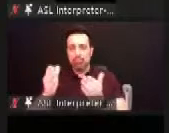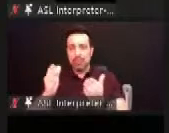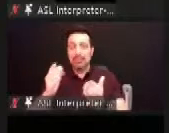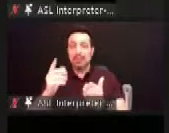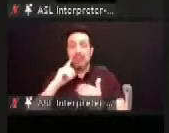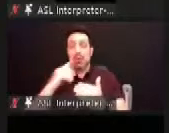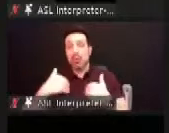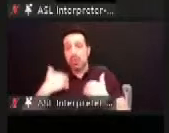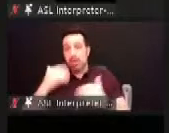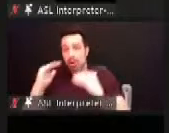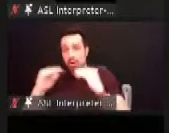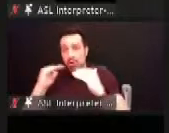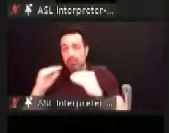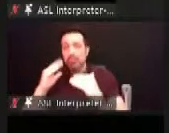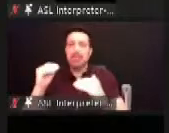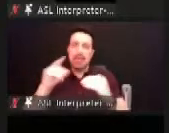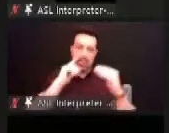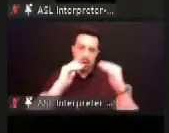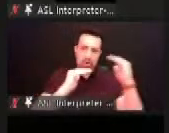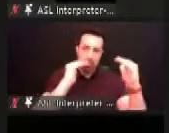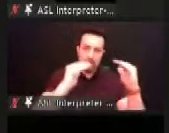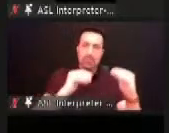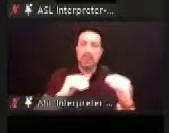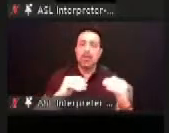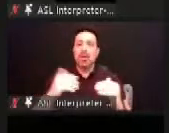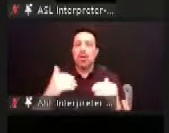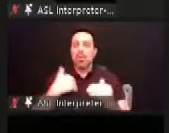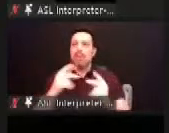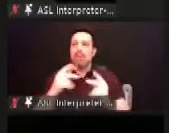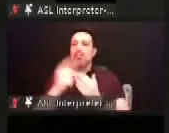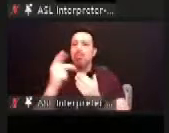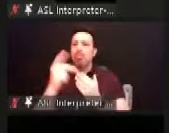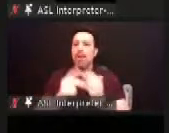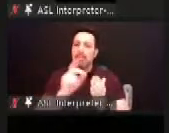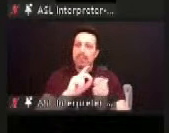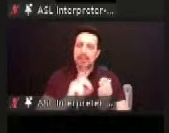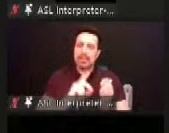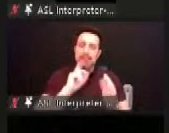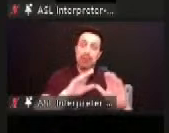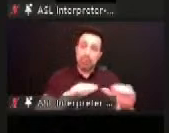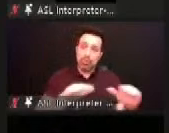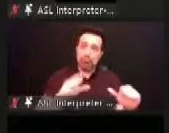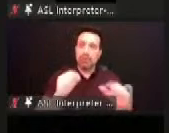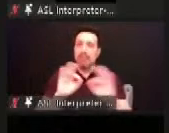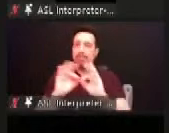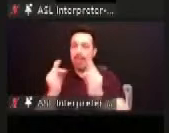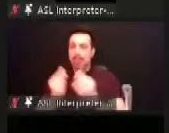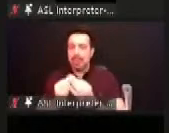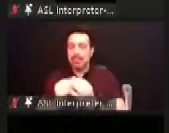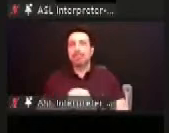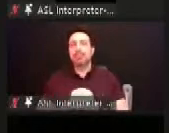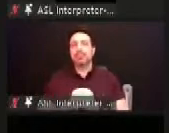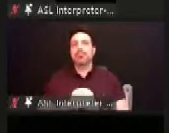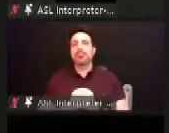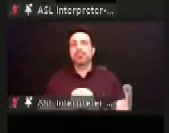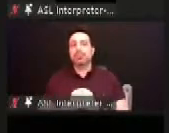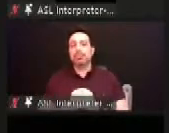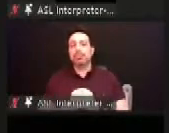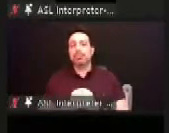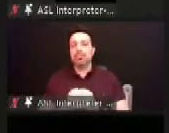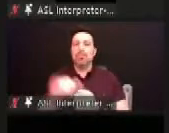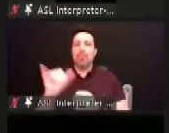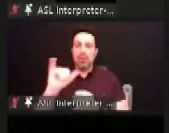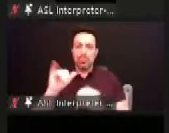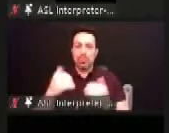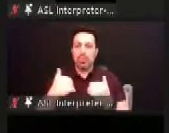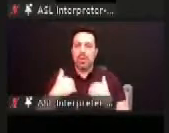both young adults and adults. We have programs designed for children and families. And then we also